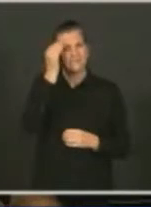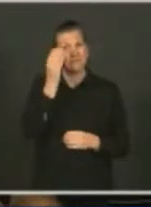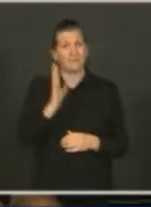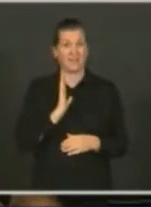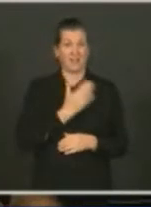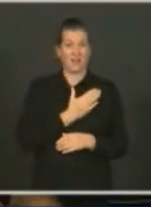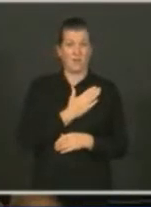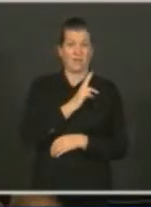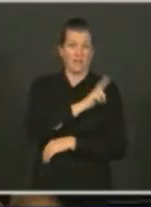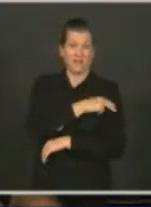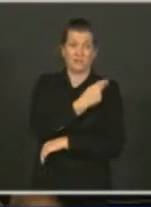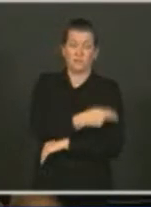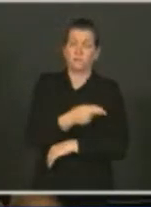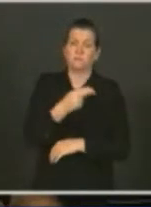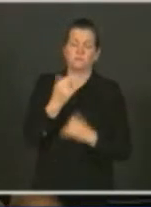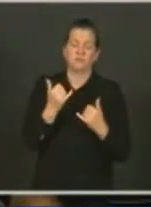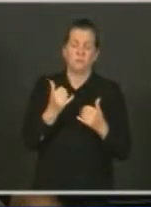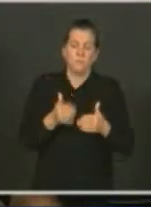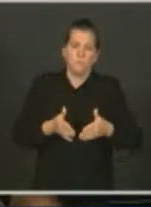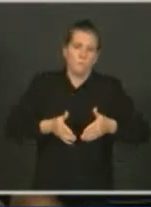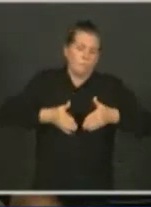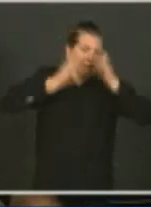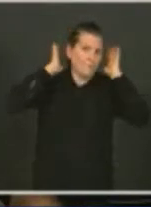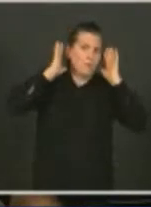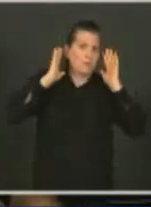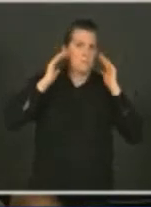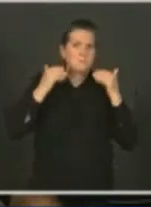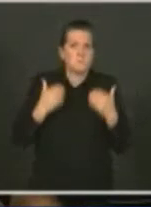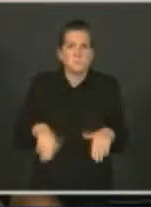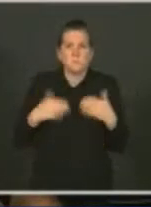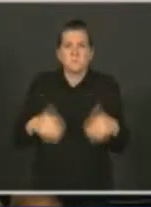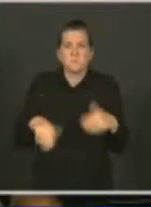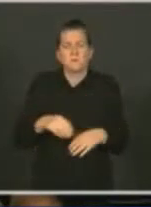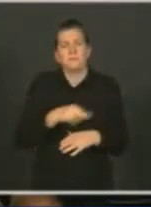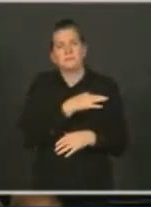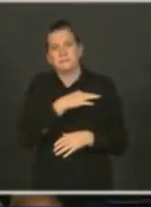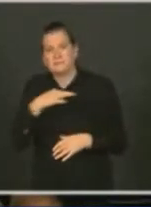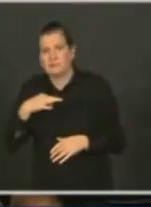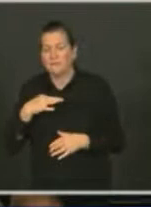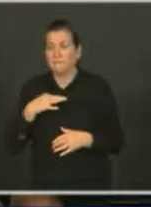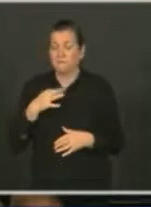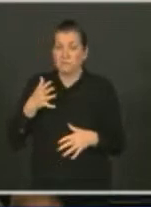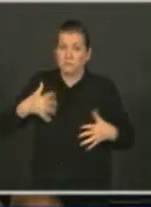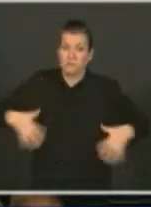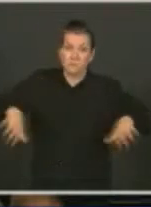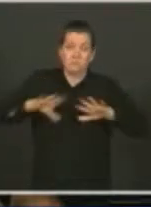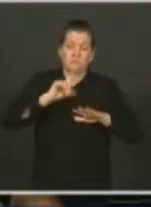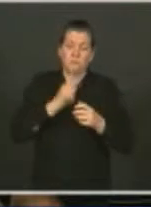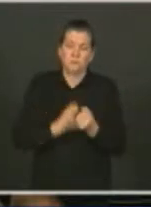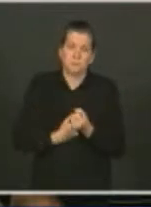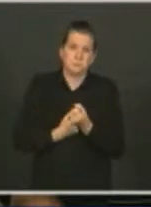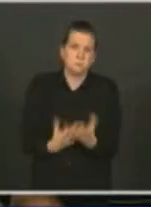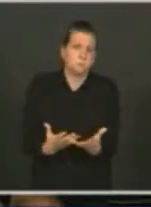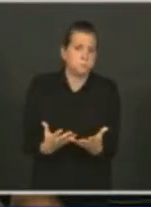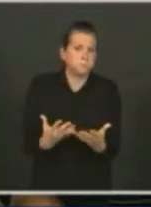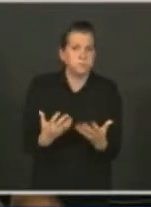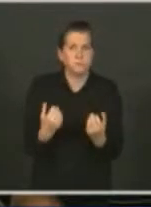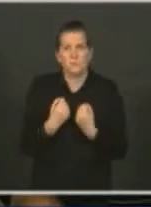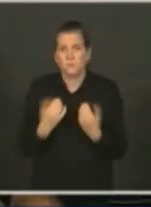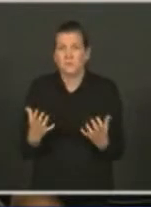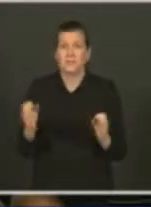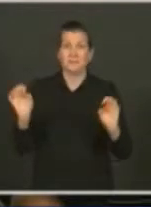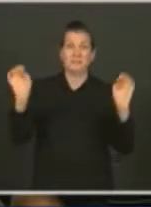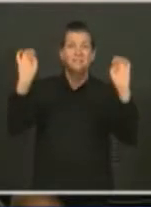overwhelmed. The staff in the hospitals are exhausted. Emergency rooms are